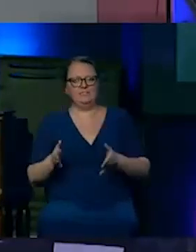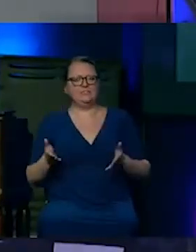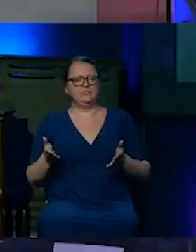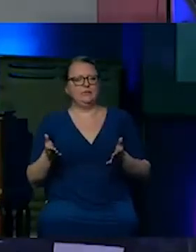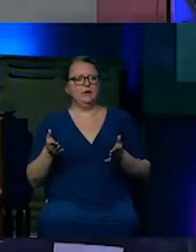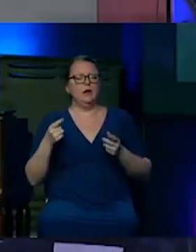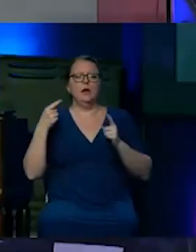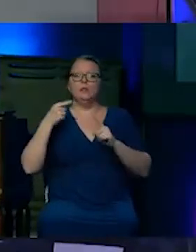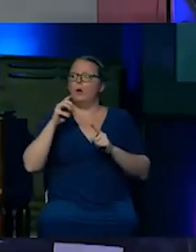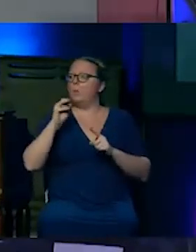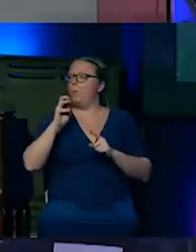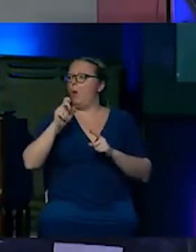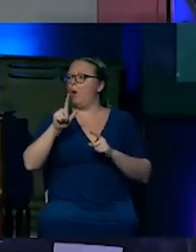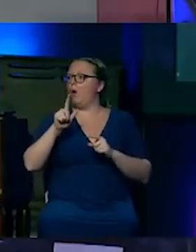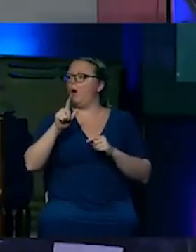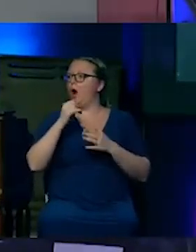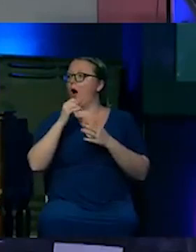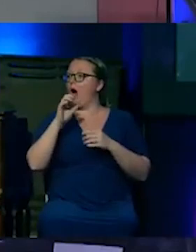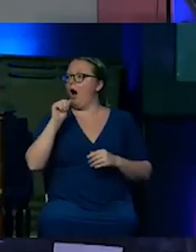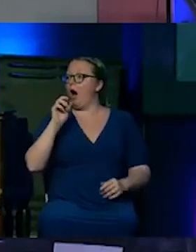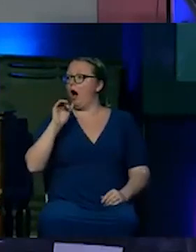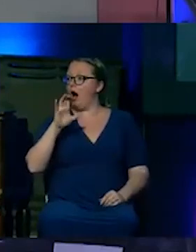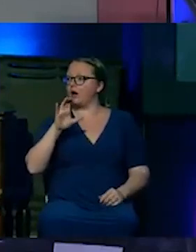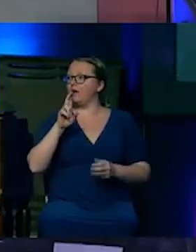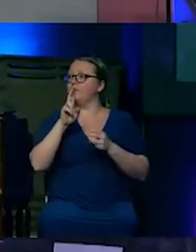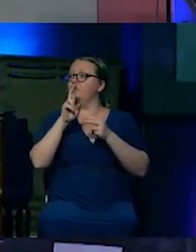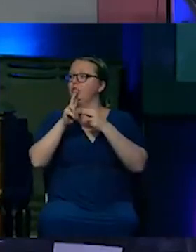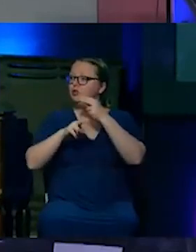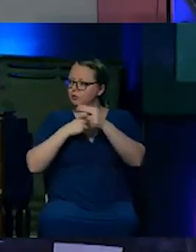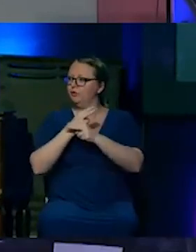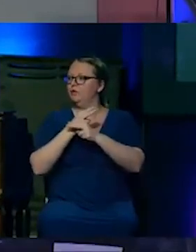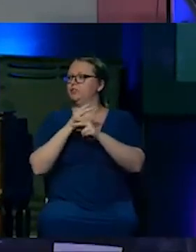The moral arc of the universe bends towards justice because we bend it.